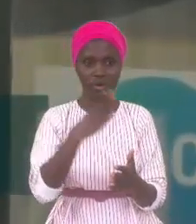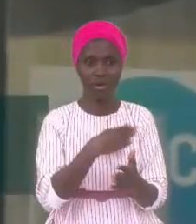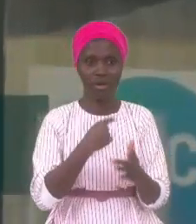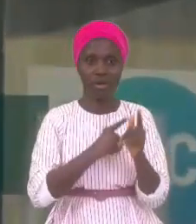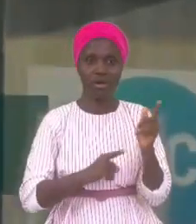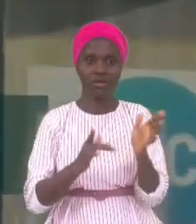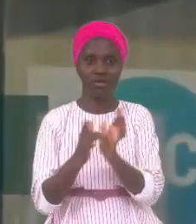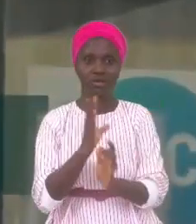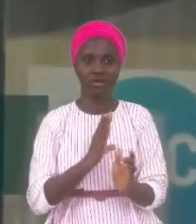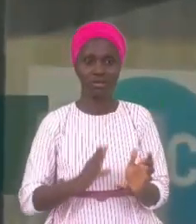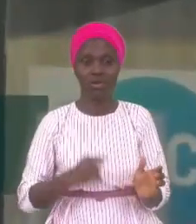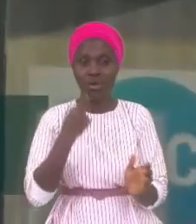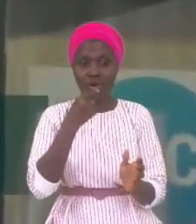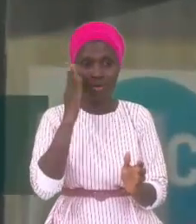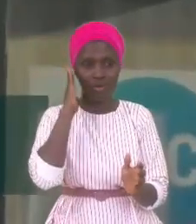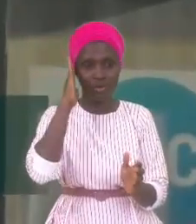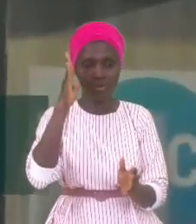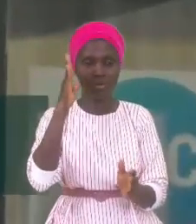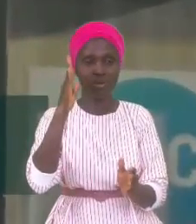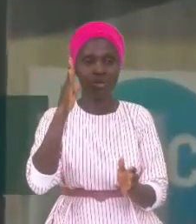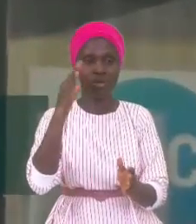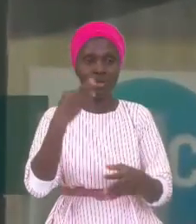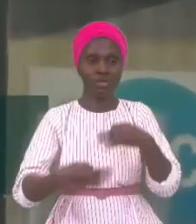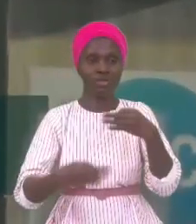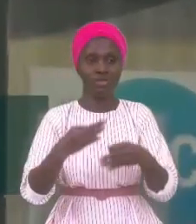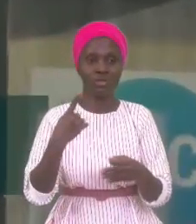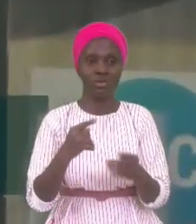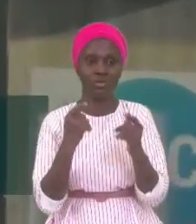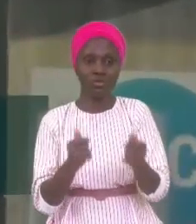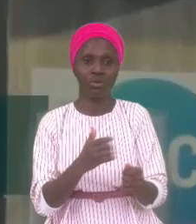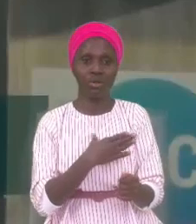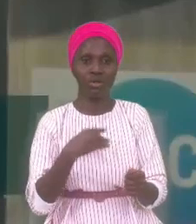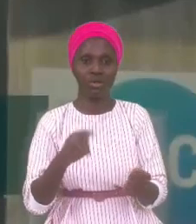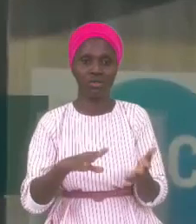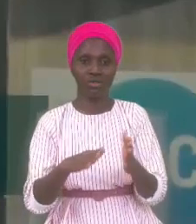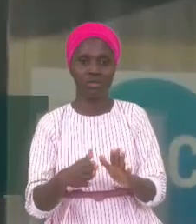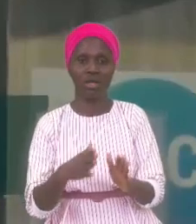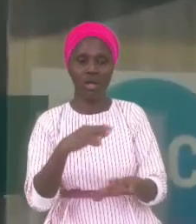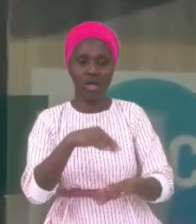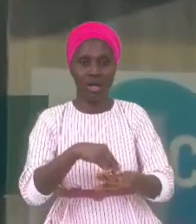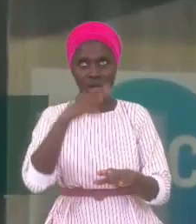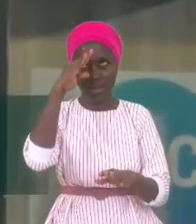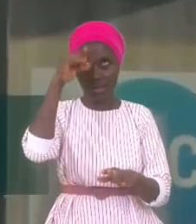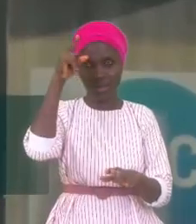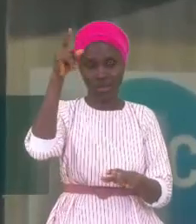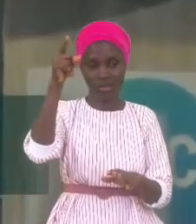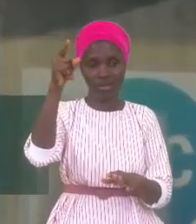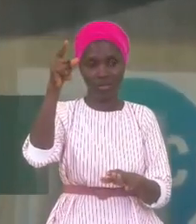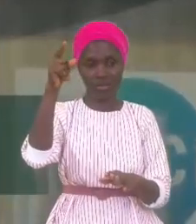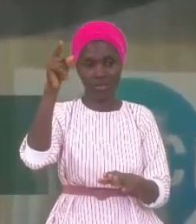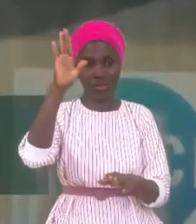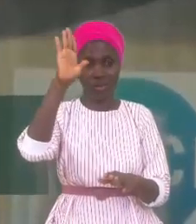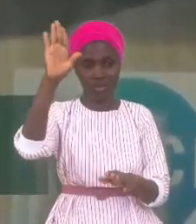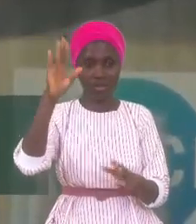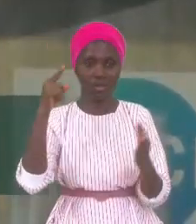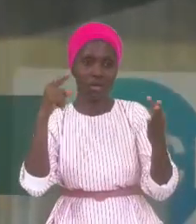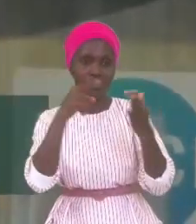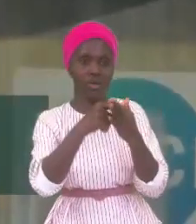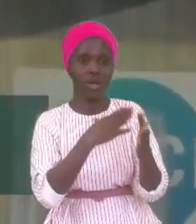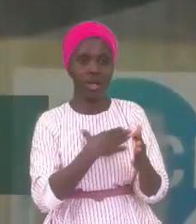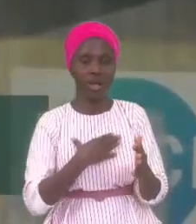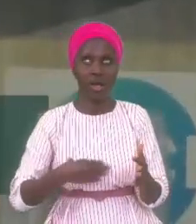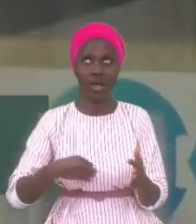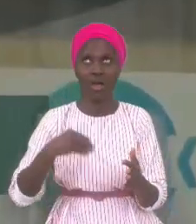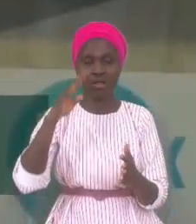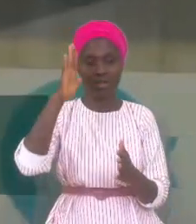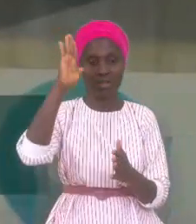Christ, who shall judge the quick and the dead at his appearing and his kingdom. In